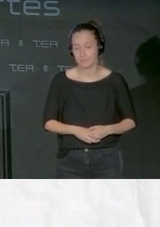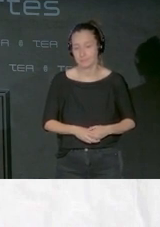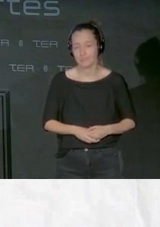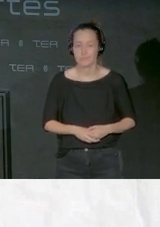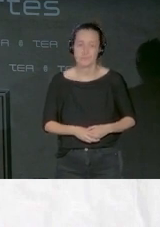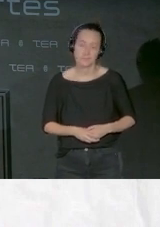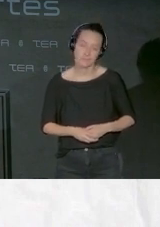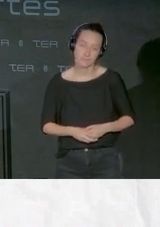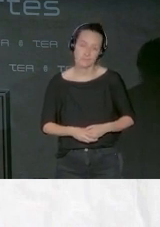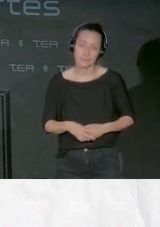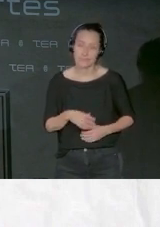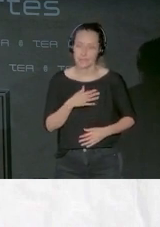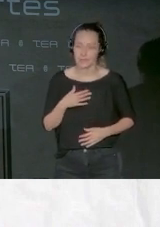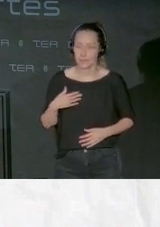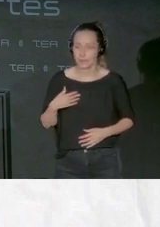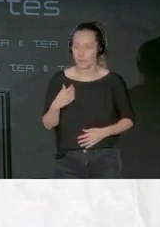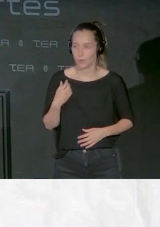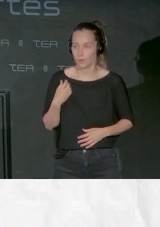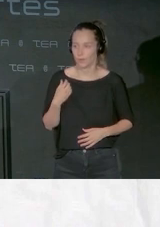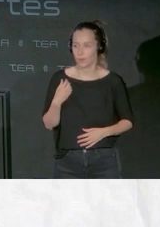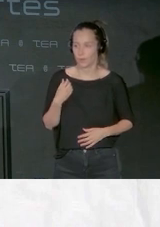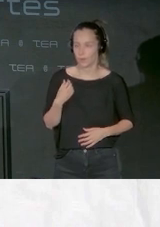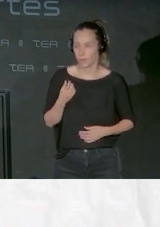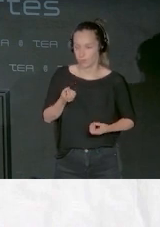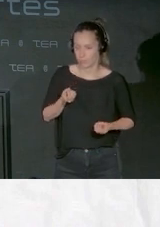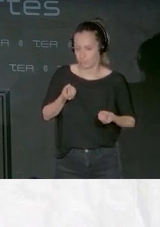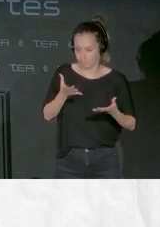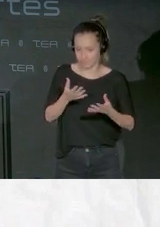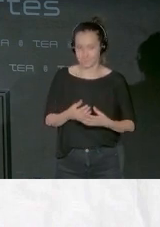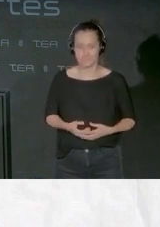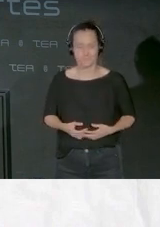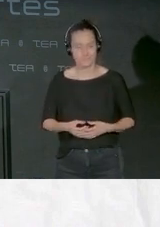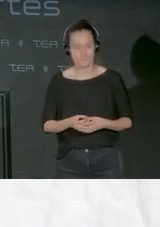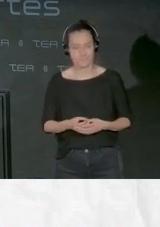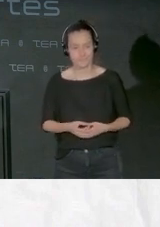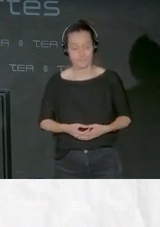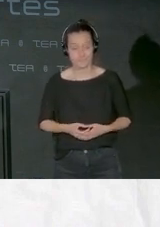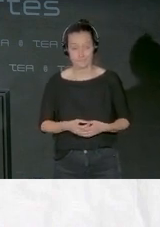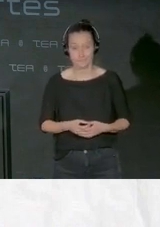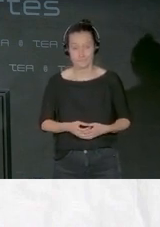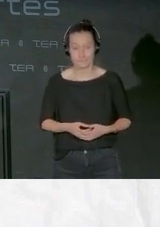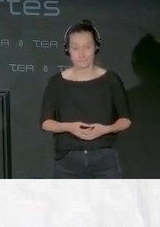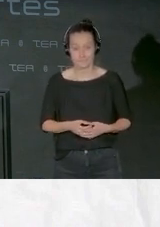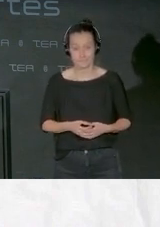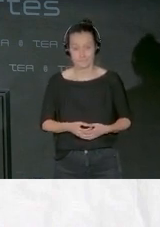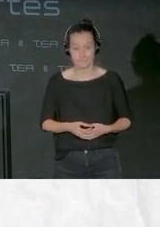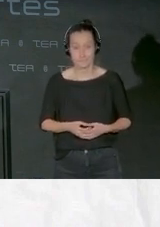much as part of a starting point towards a broader movement where